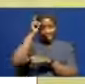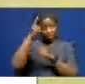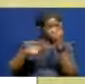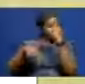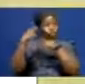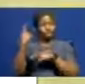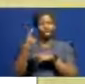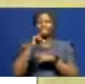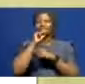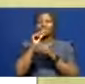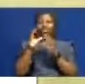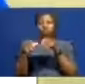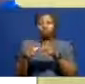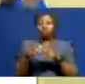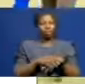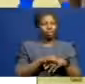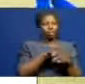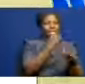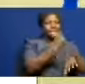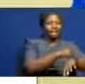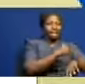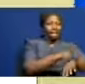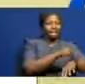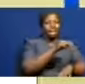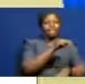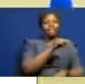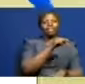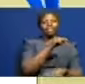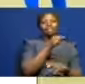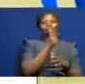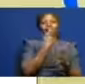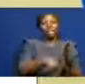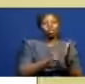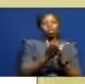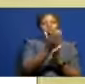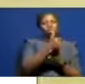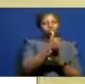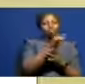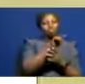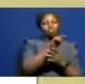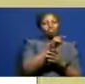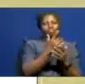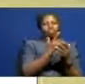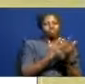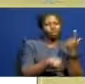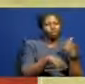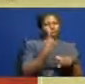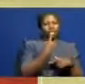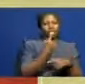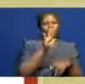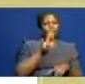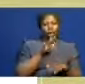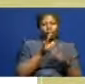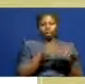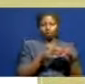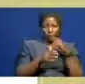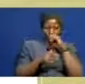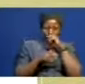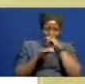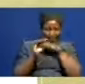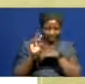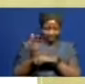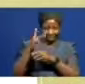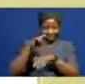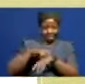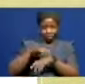in the men's category, while Ghana Revenue Authority was triumphant in the women's cadre. It will be the second time both Kisumu Lakers and